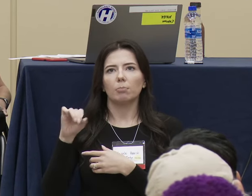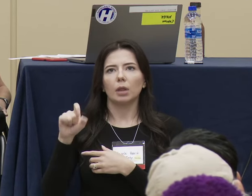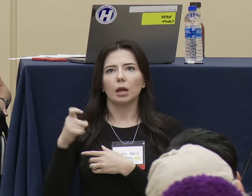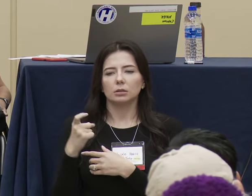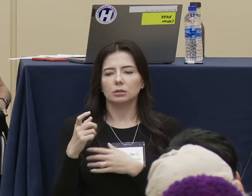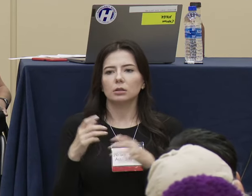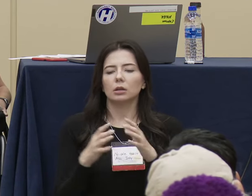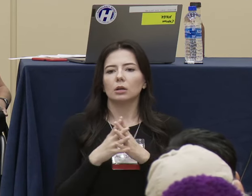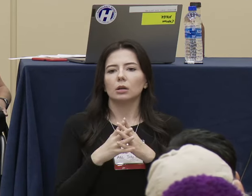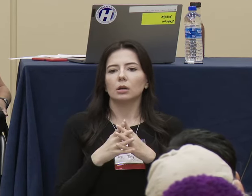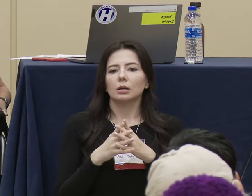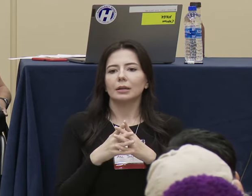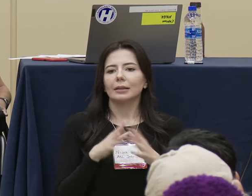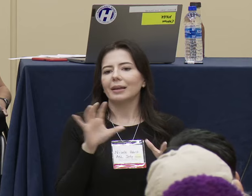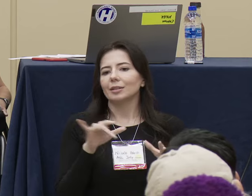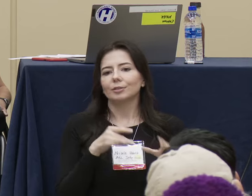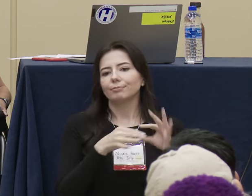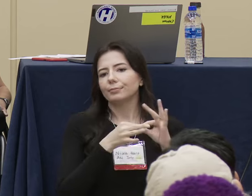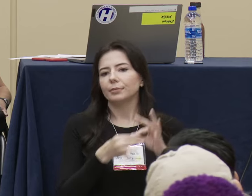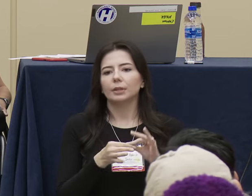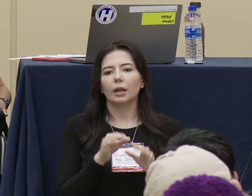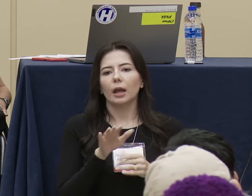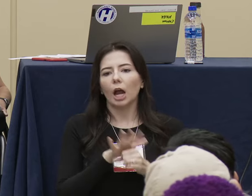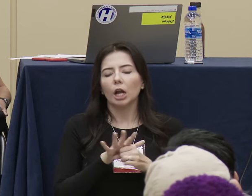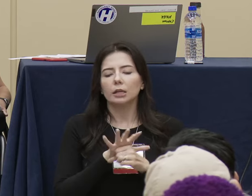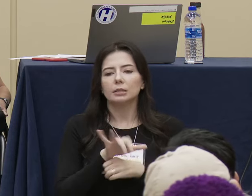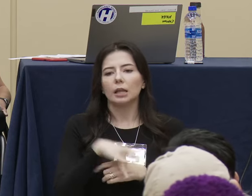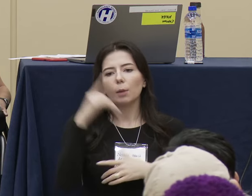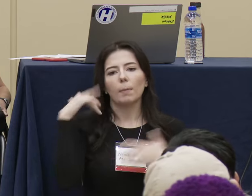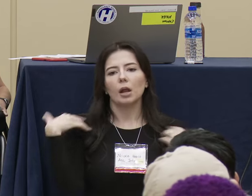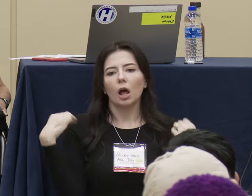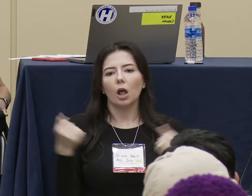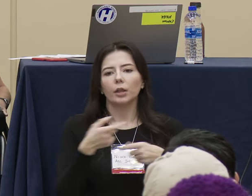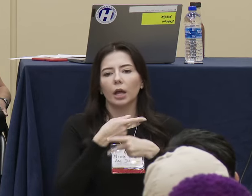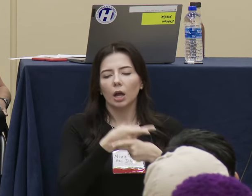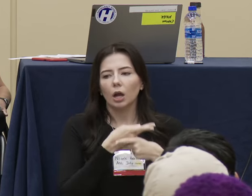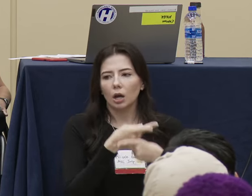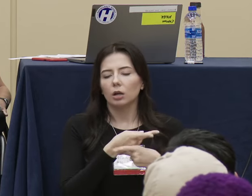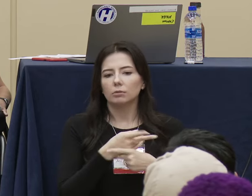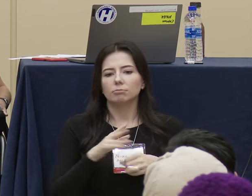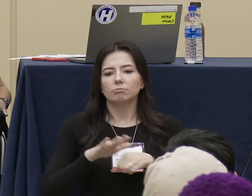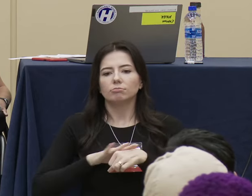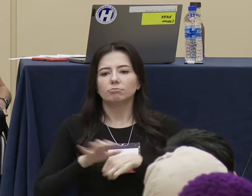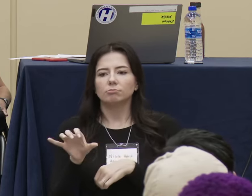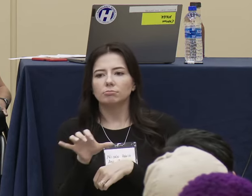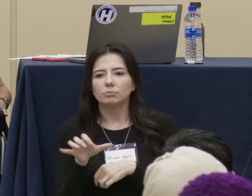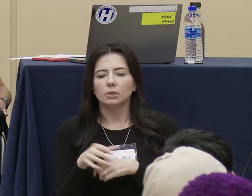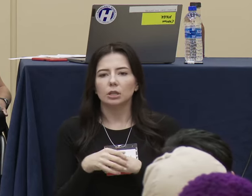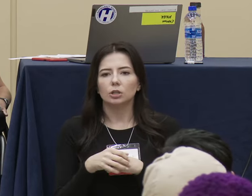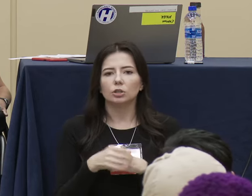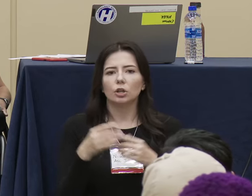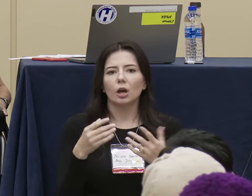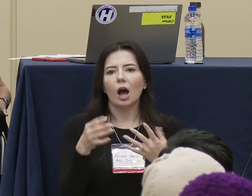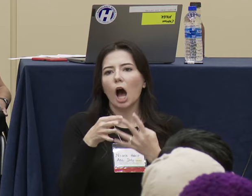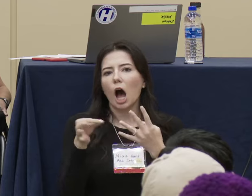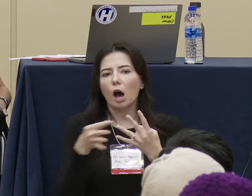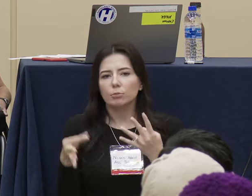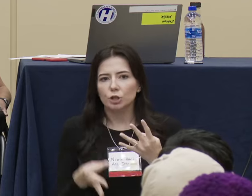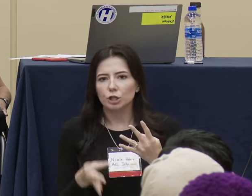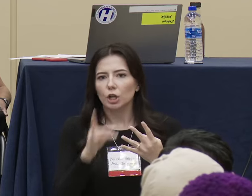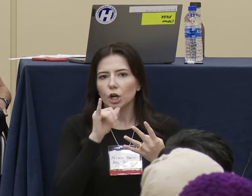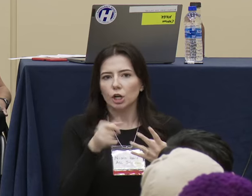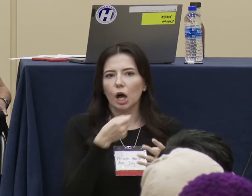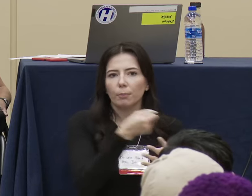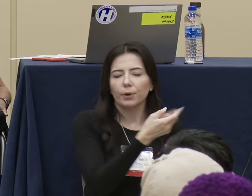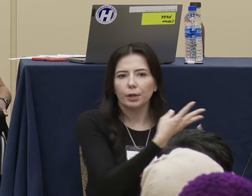into areas like mental health care. And basically what we call alternatives to incarceration. So for